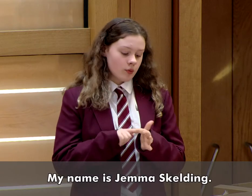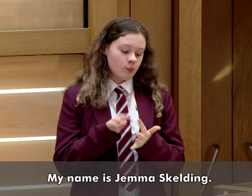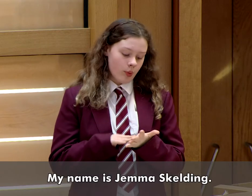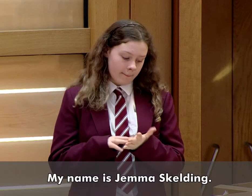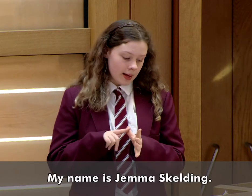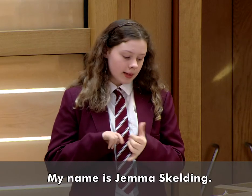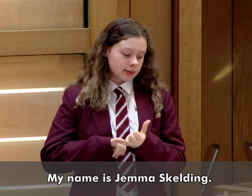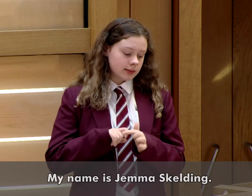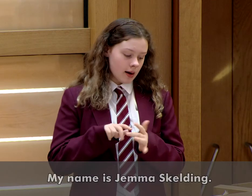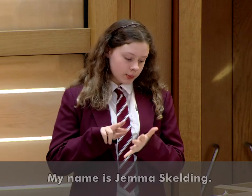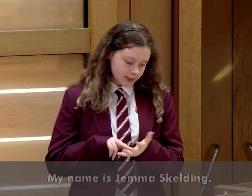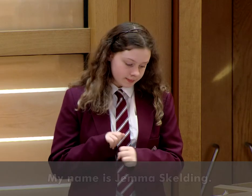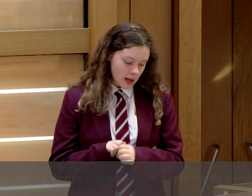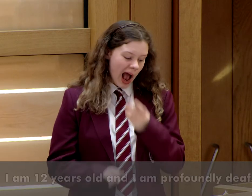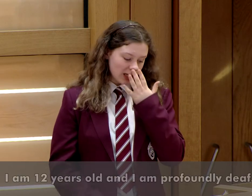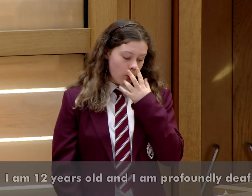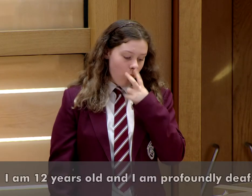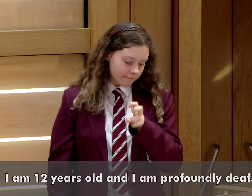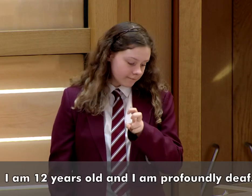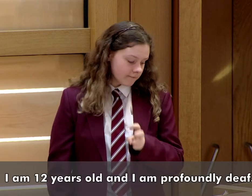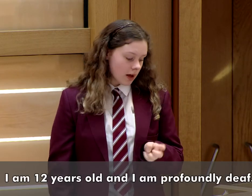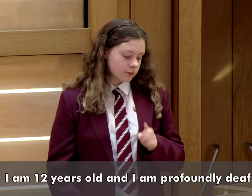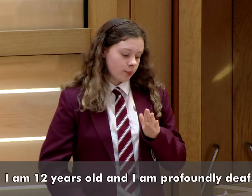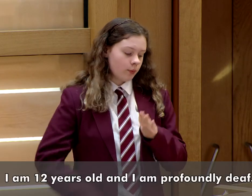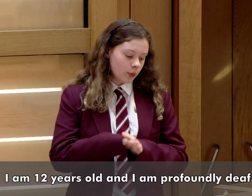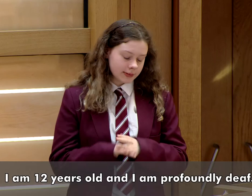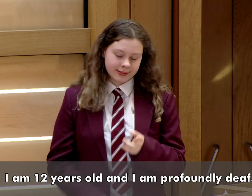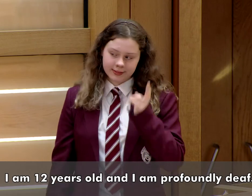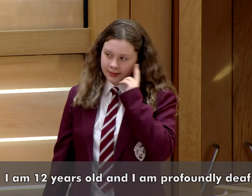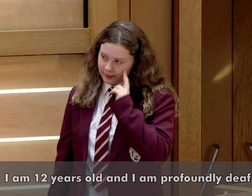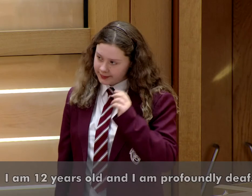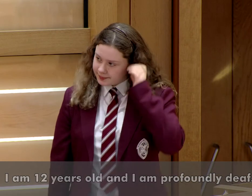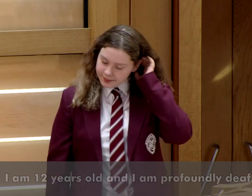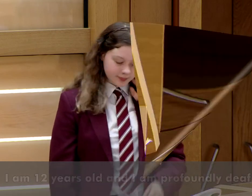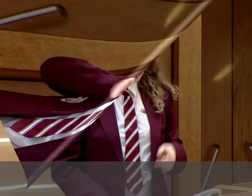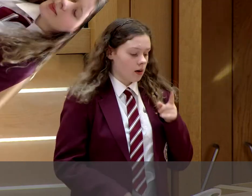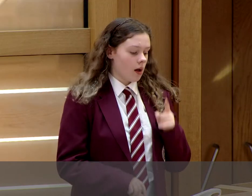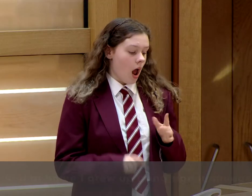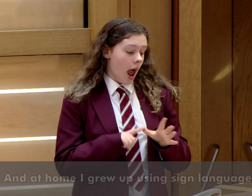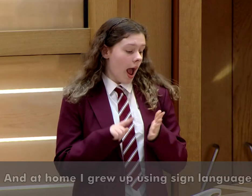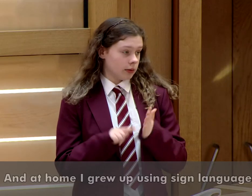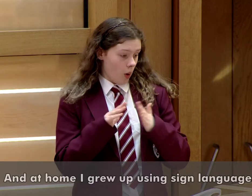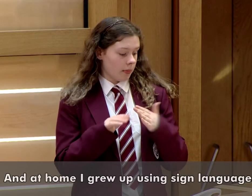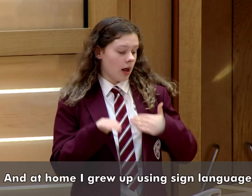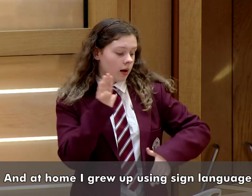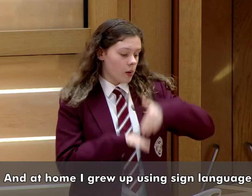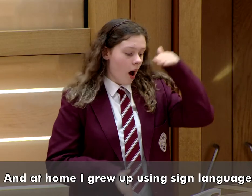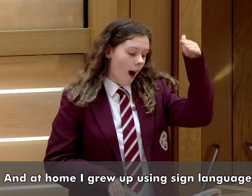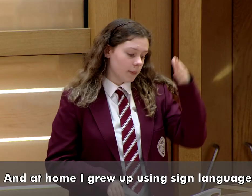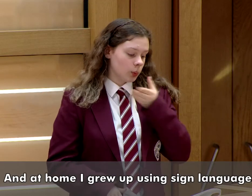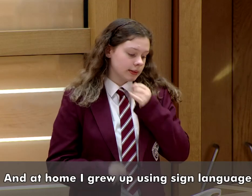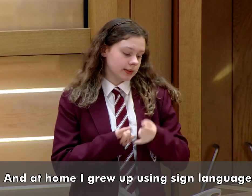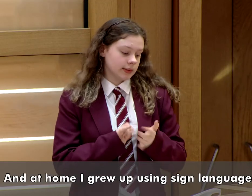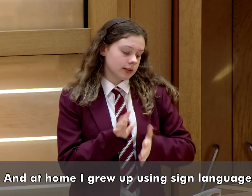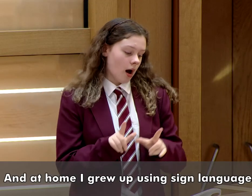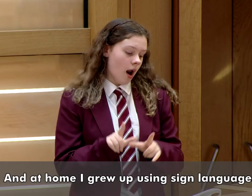My name is Gemma Skelding. I'm 12 years old and I'm profoundly deaf. And at home,